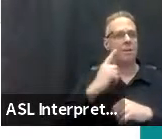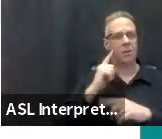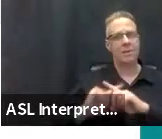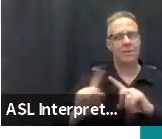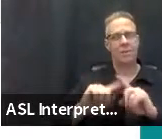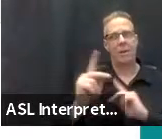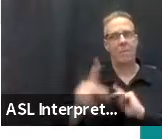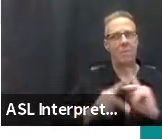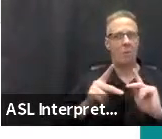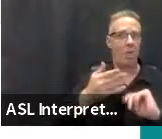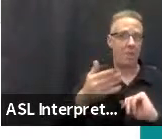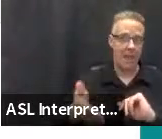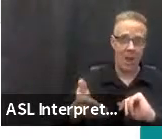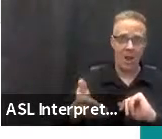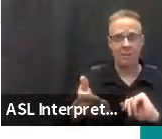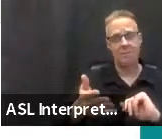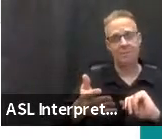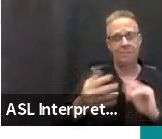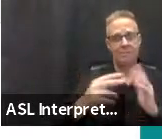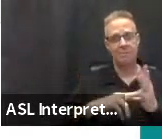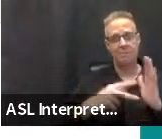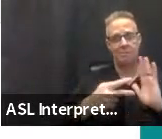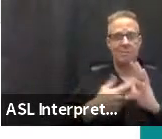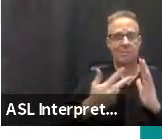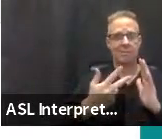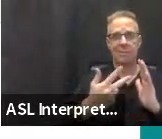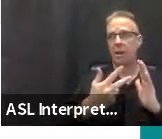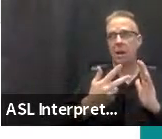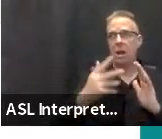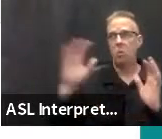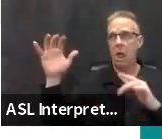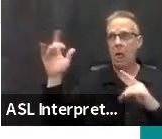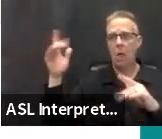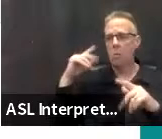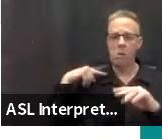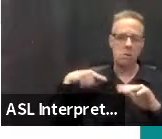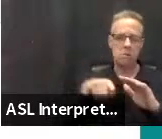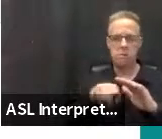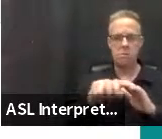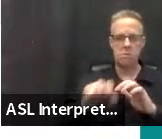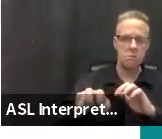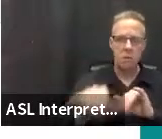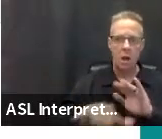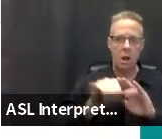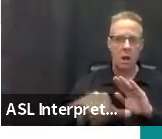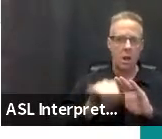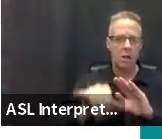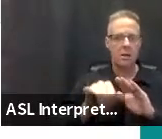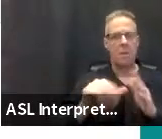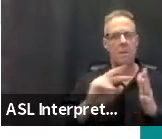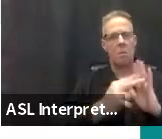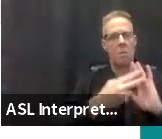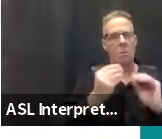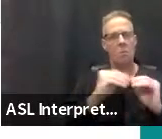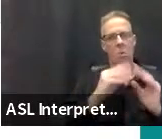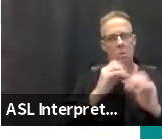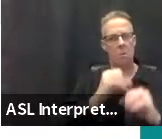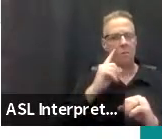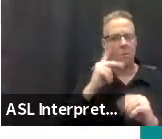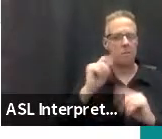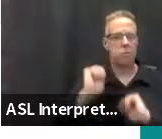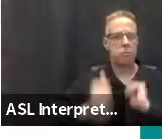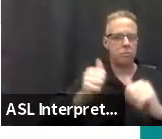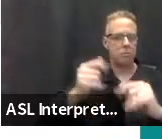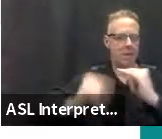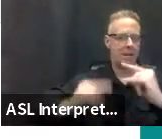and from the elements. That also might make it more attractive for camping.